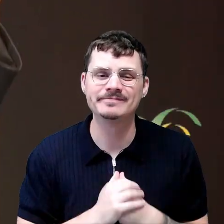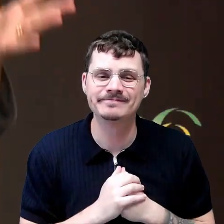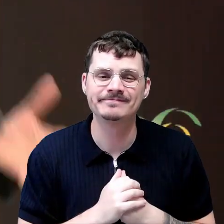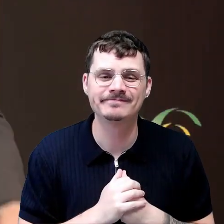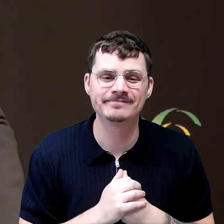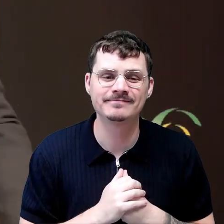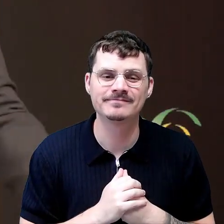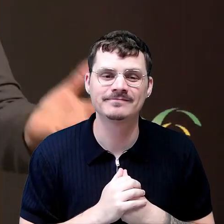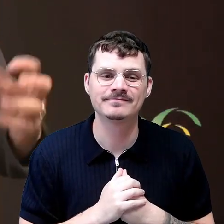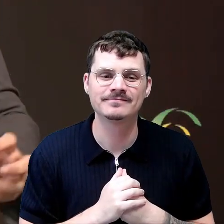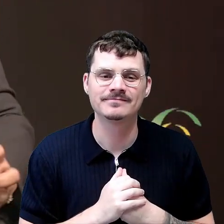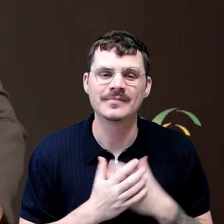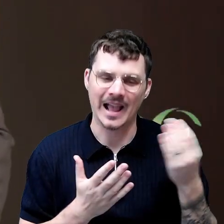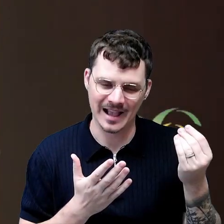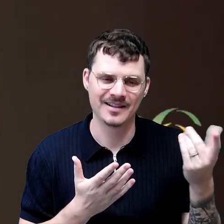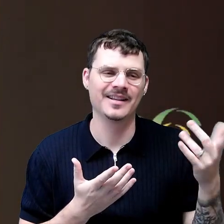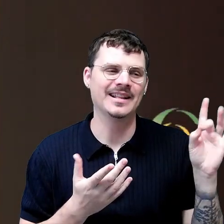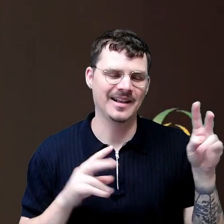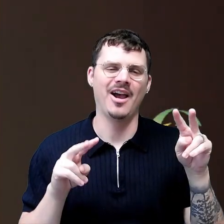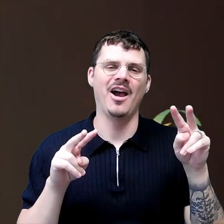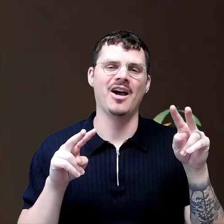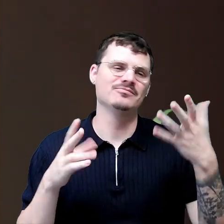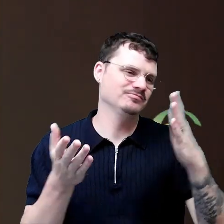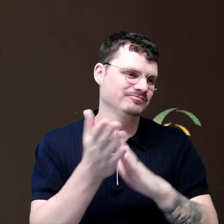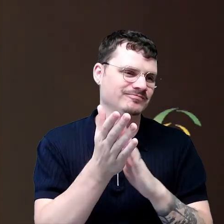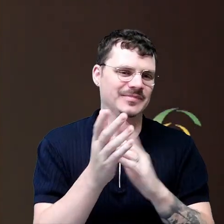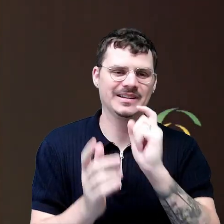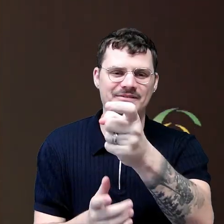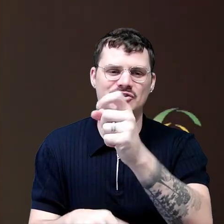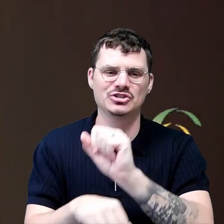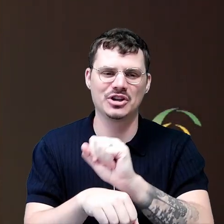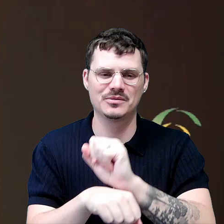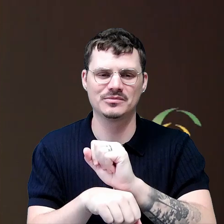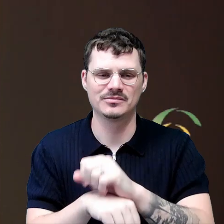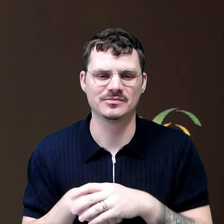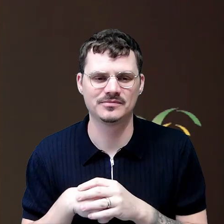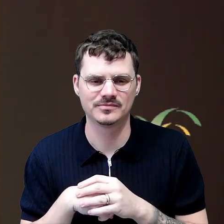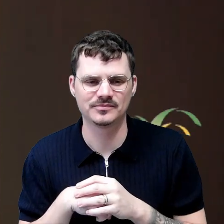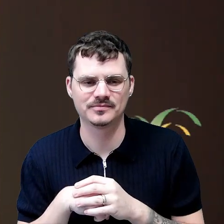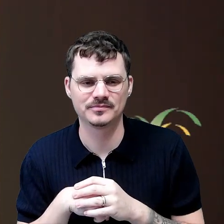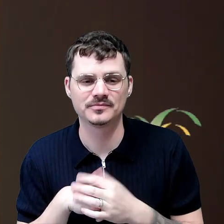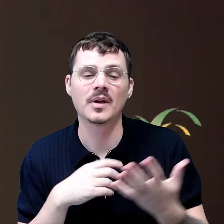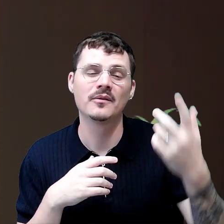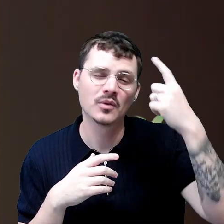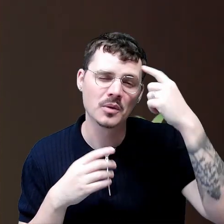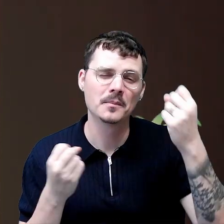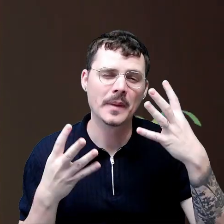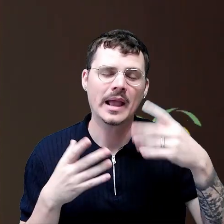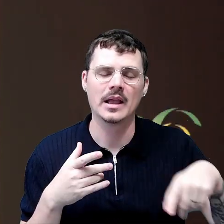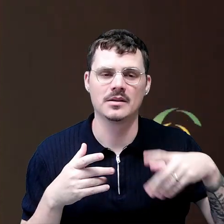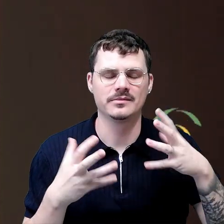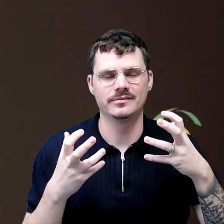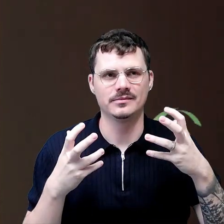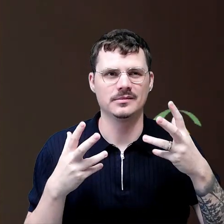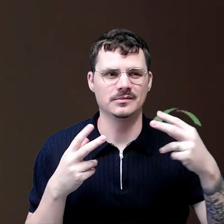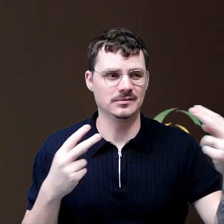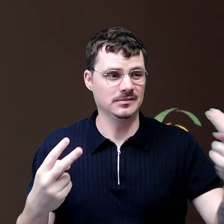And he did get the job. For movement differences, which are